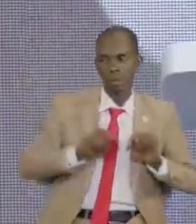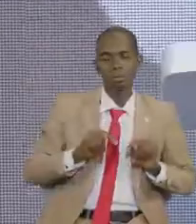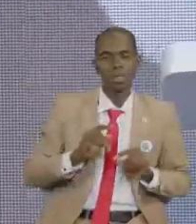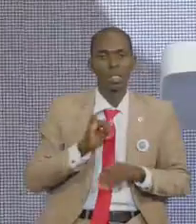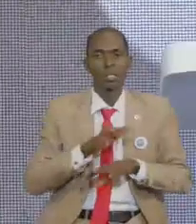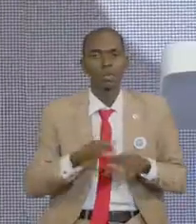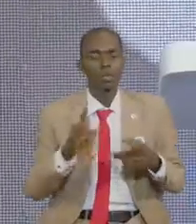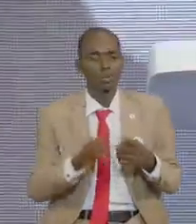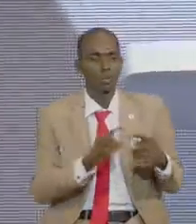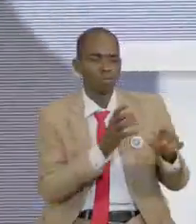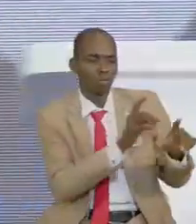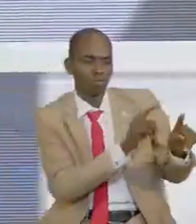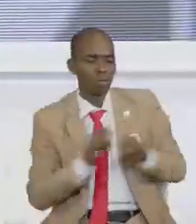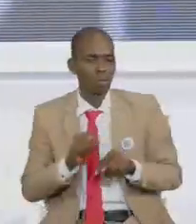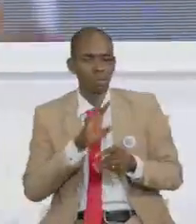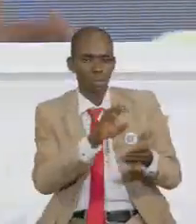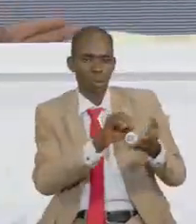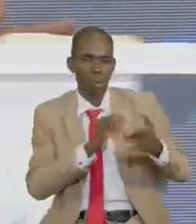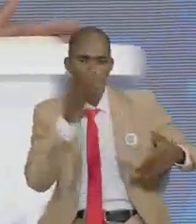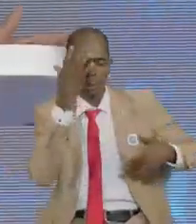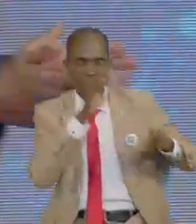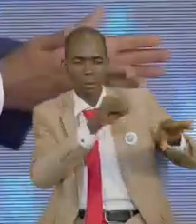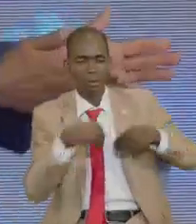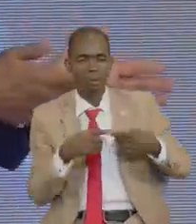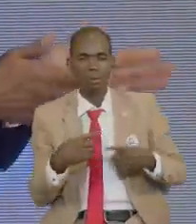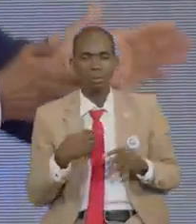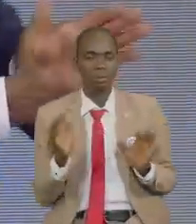or sickness. And so they are